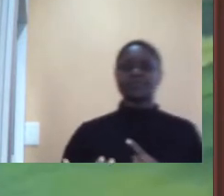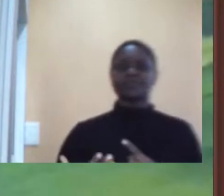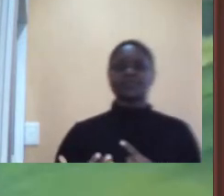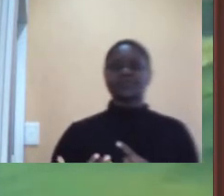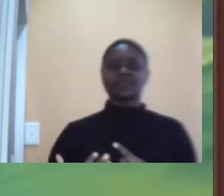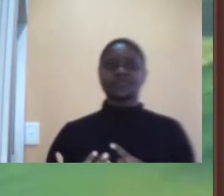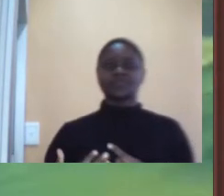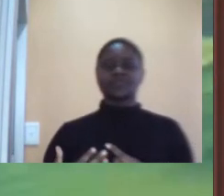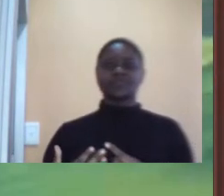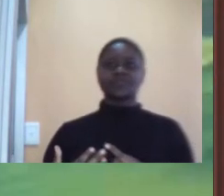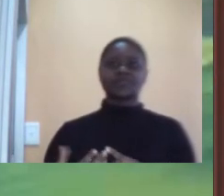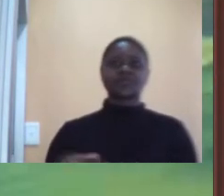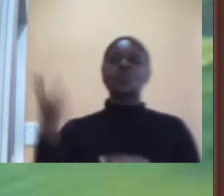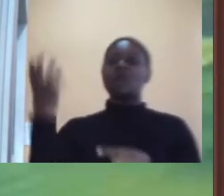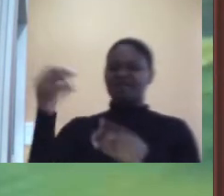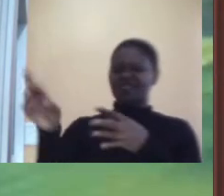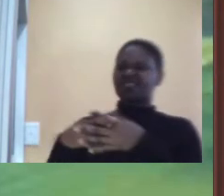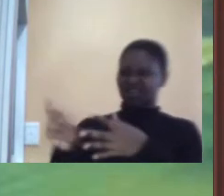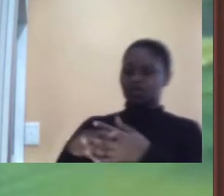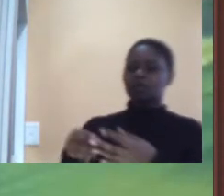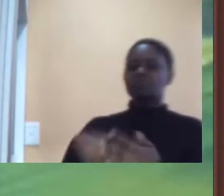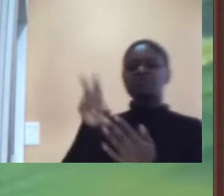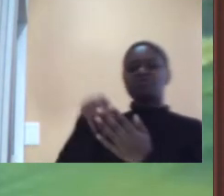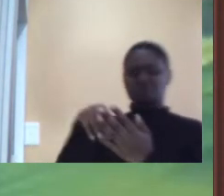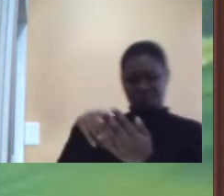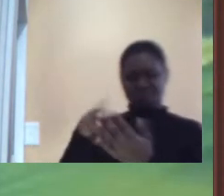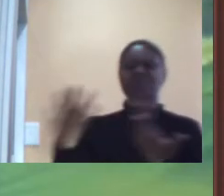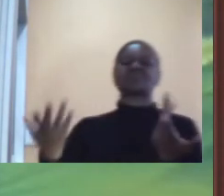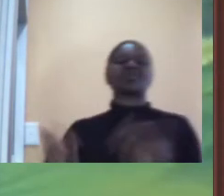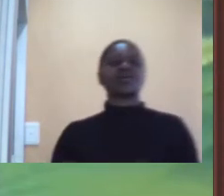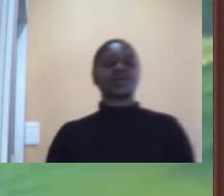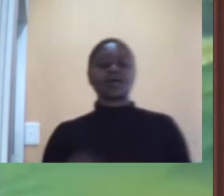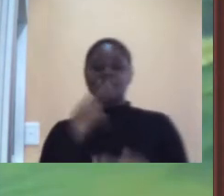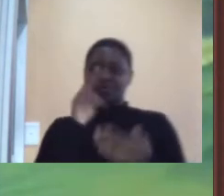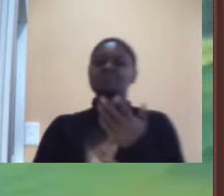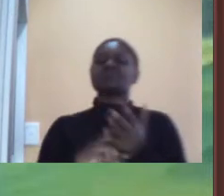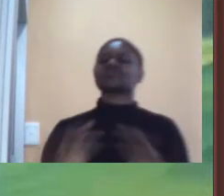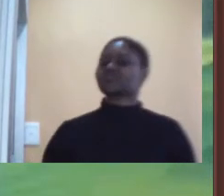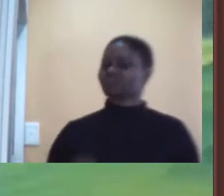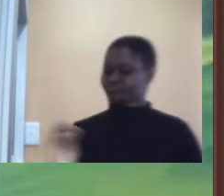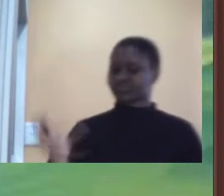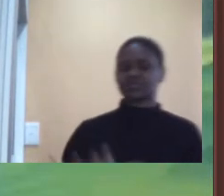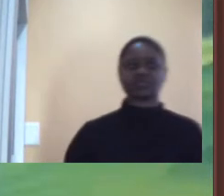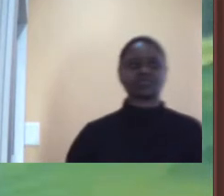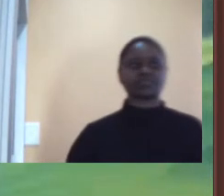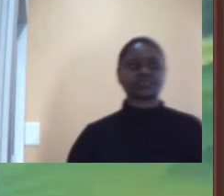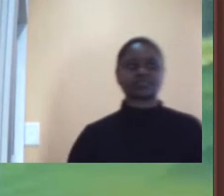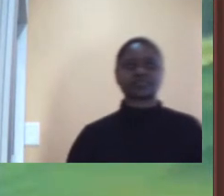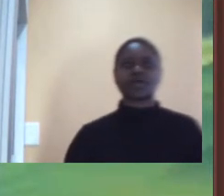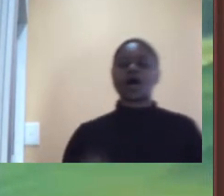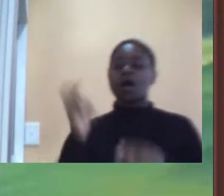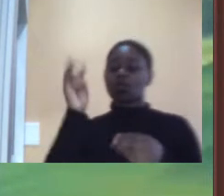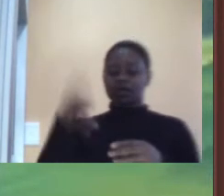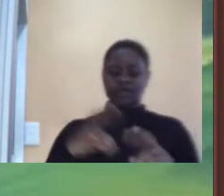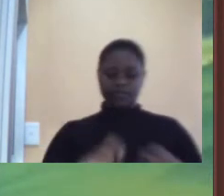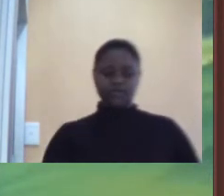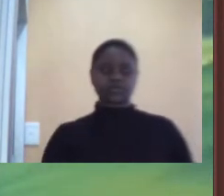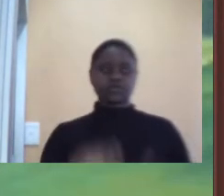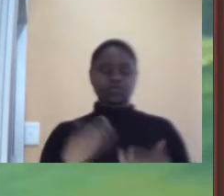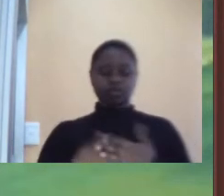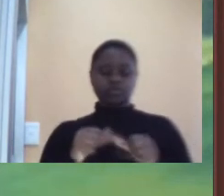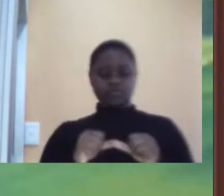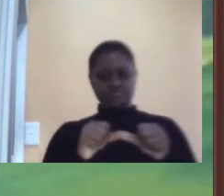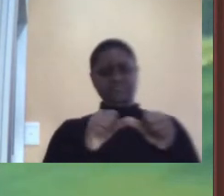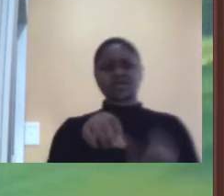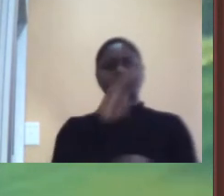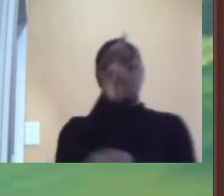You have a copy of the recording, Chair. You can go through it. It's not difficult, I promise. Okay, it should be investigated. Thank you. Kindly proceed,